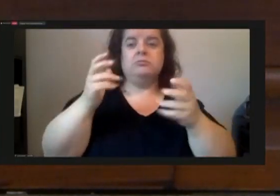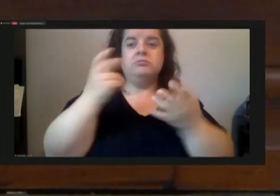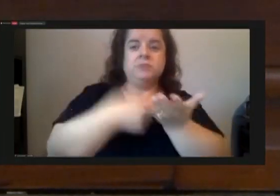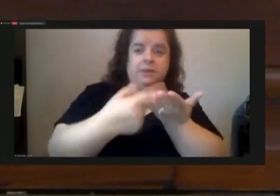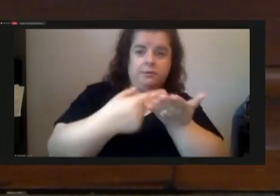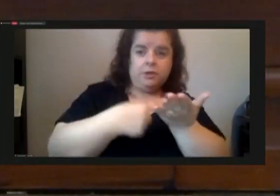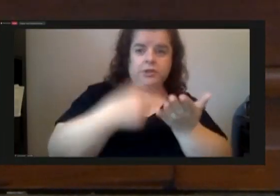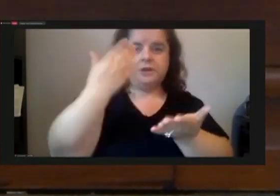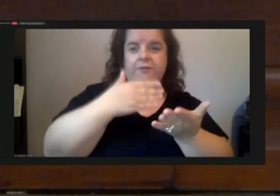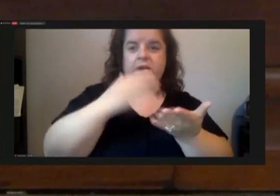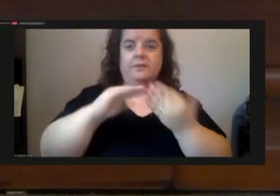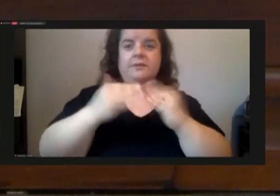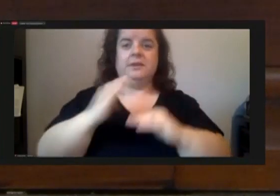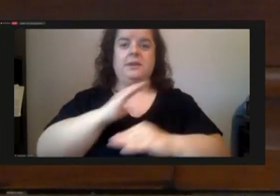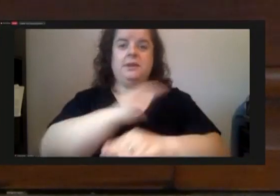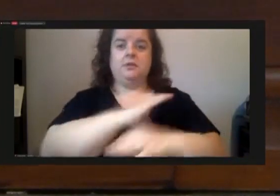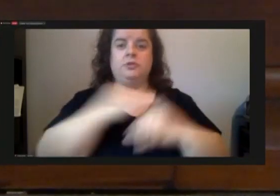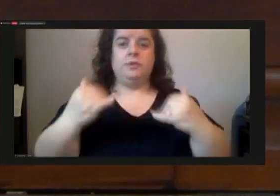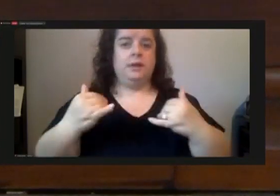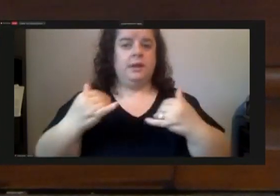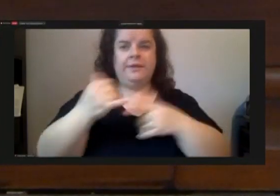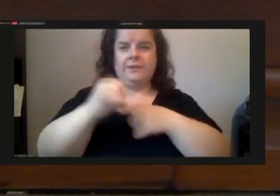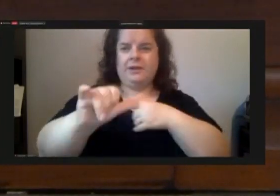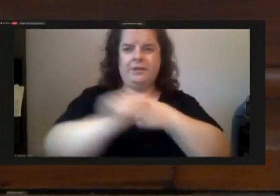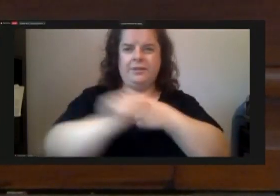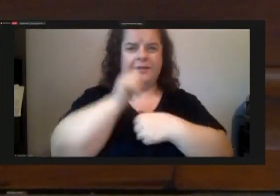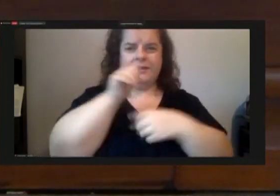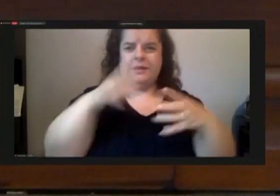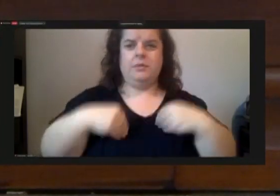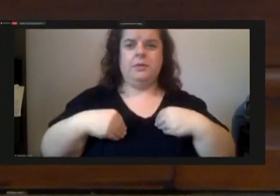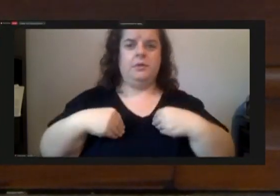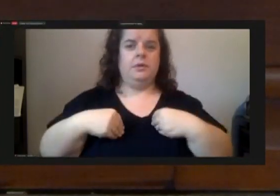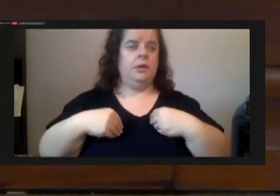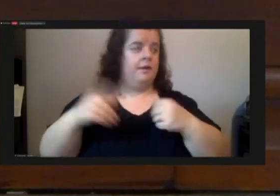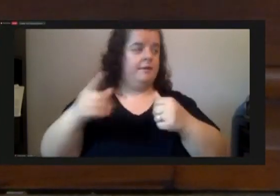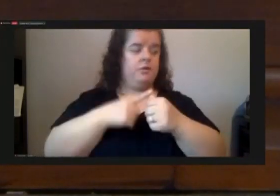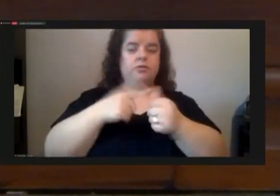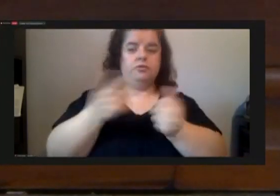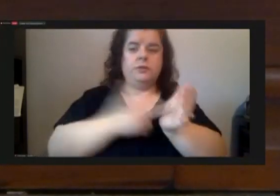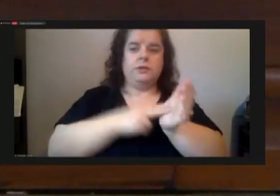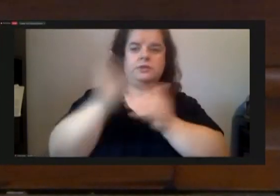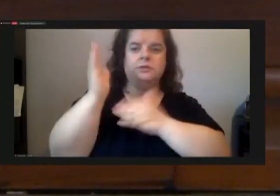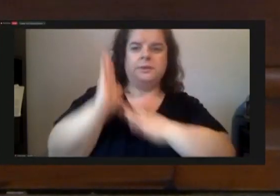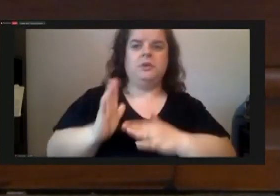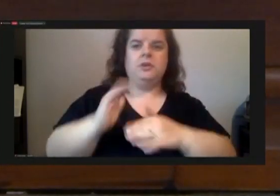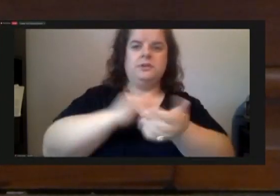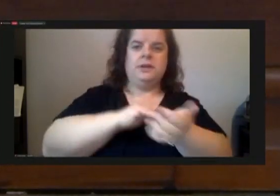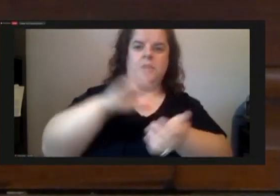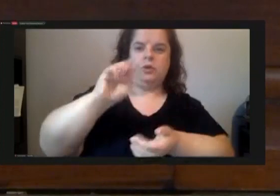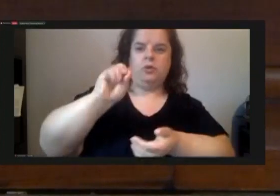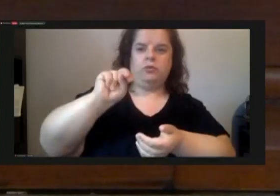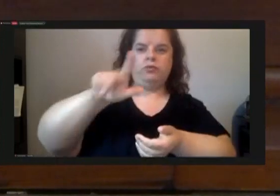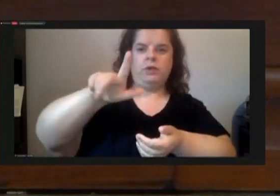council profanity is not permitted our first registered speaker is dr ronald lynn miller